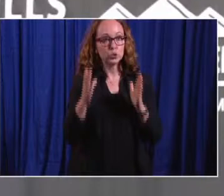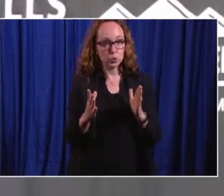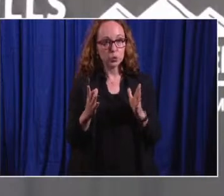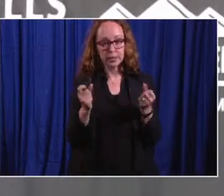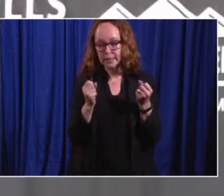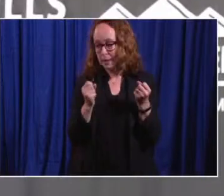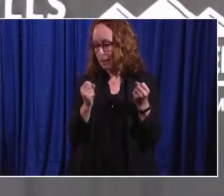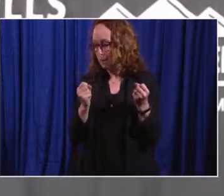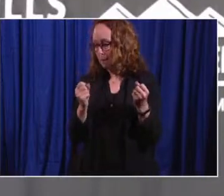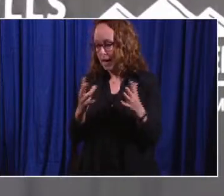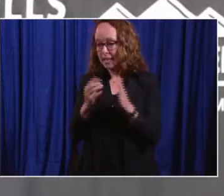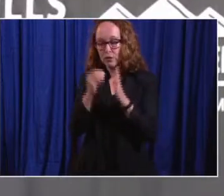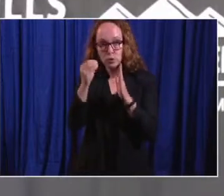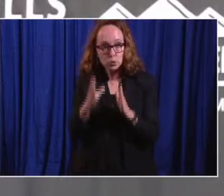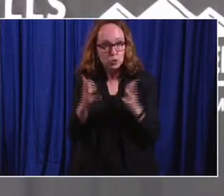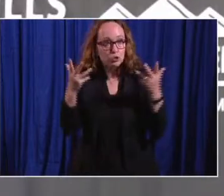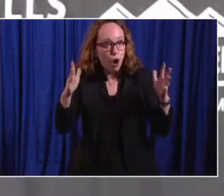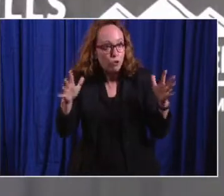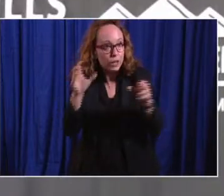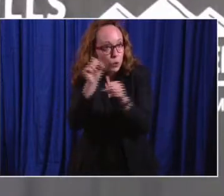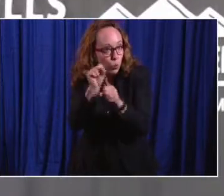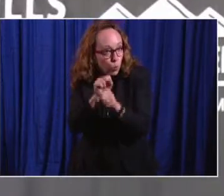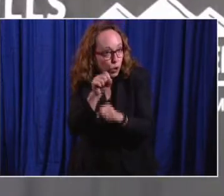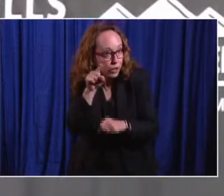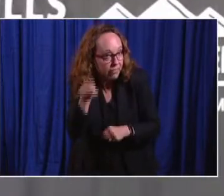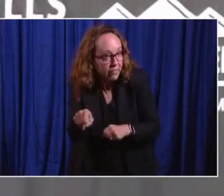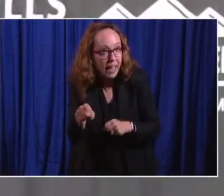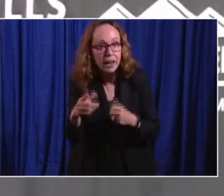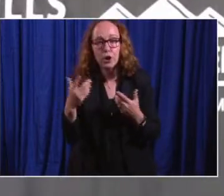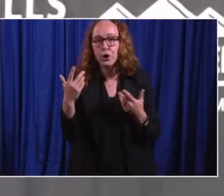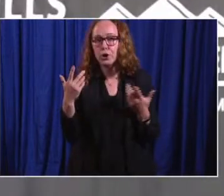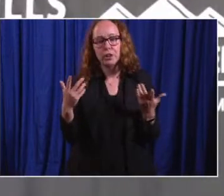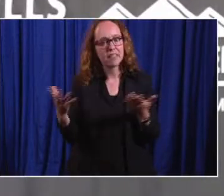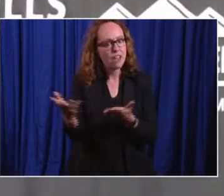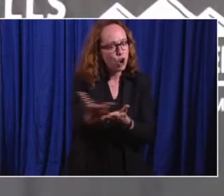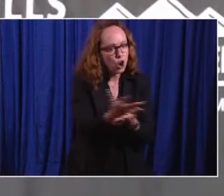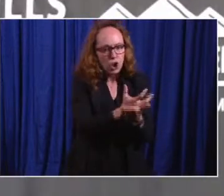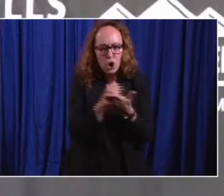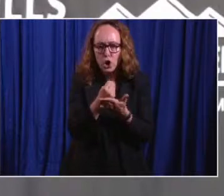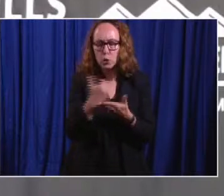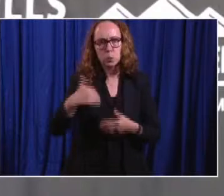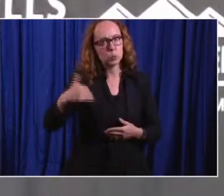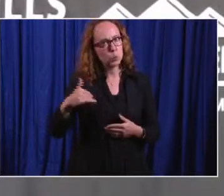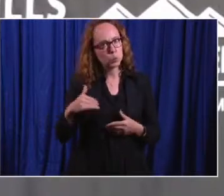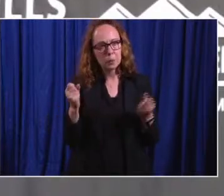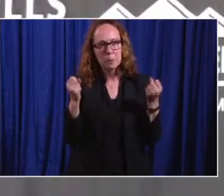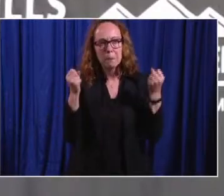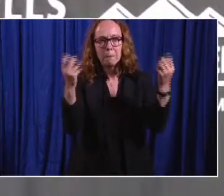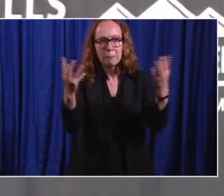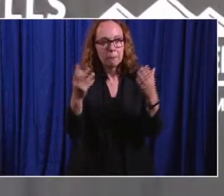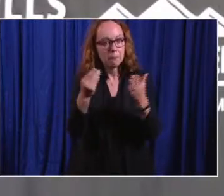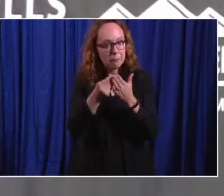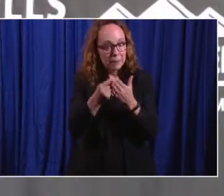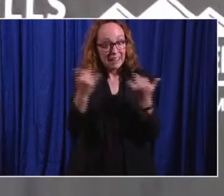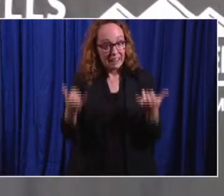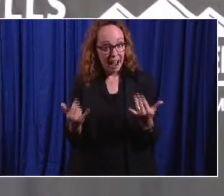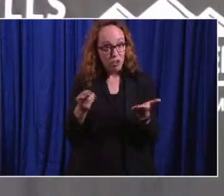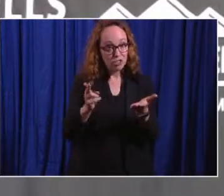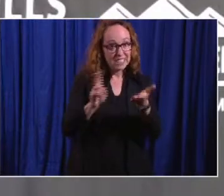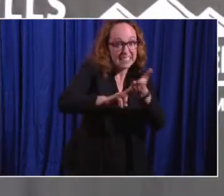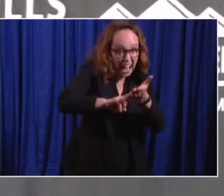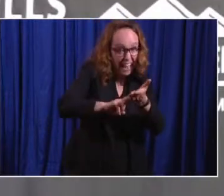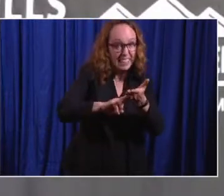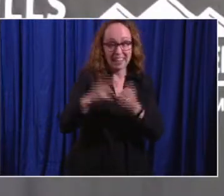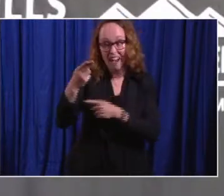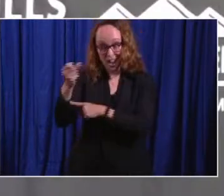been working at these businesses, have earned tens of thousands of dollars in some case while they're in high school. Now they're signing, leaving